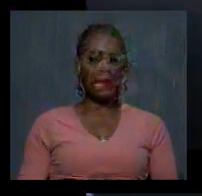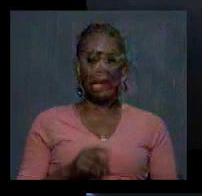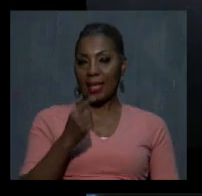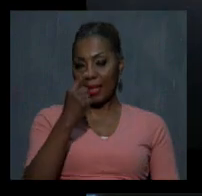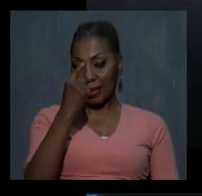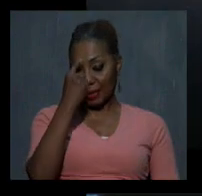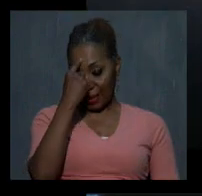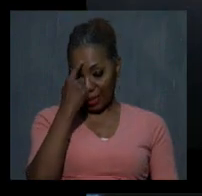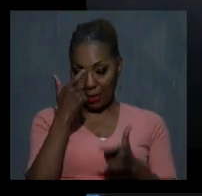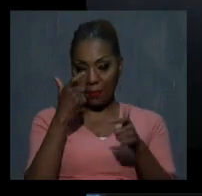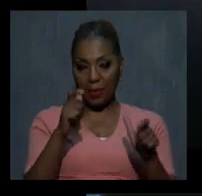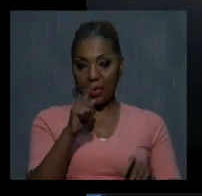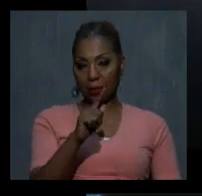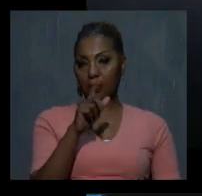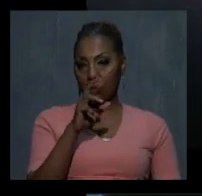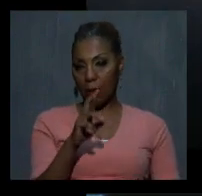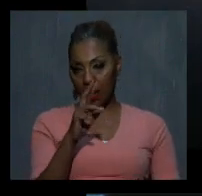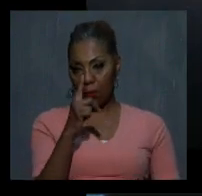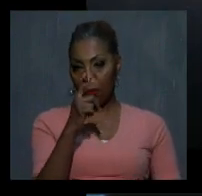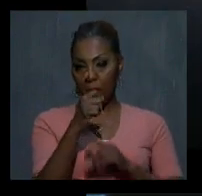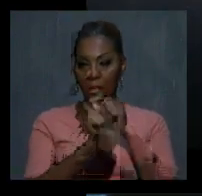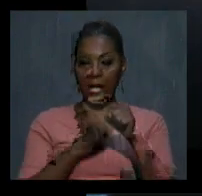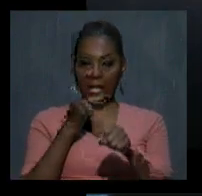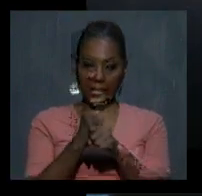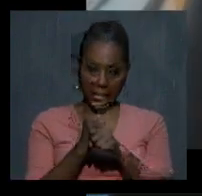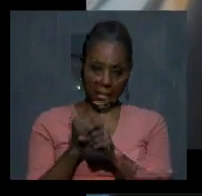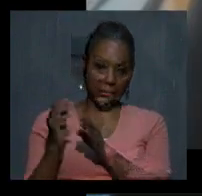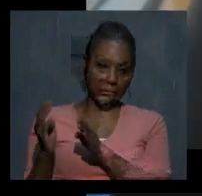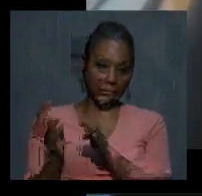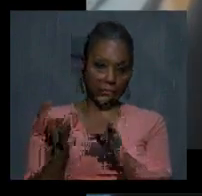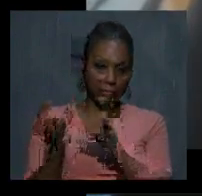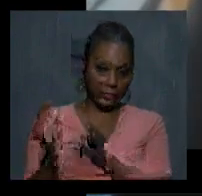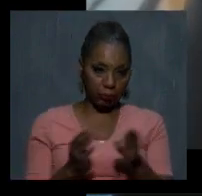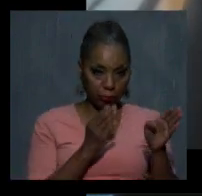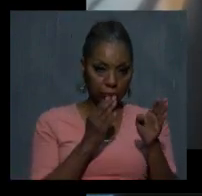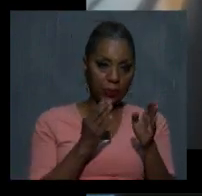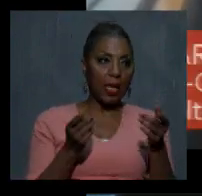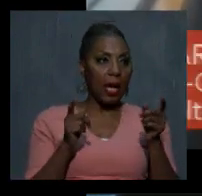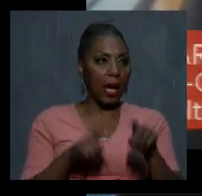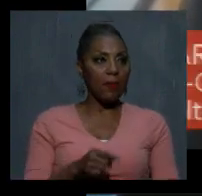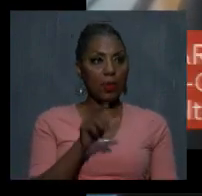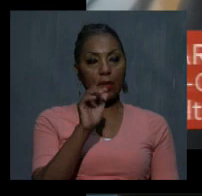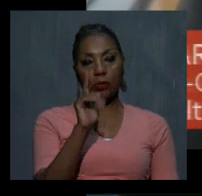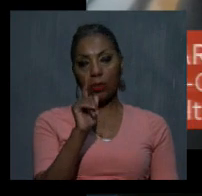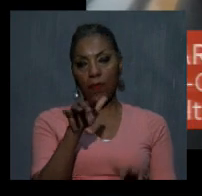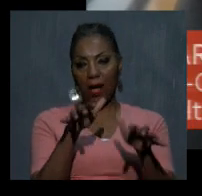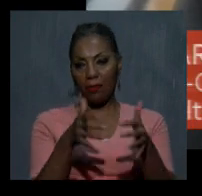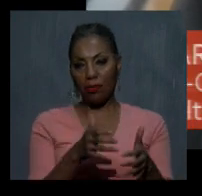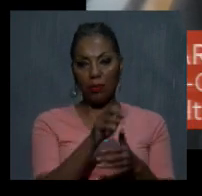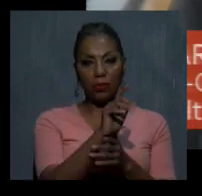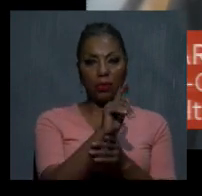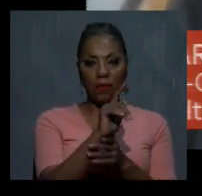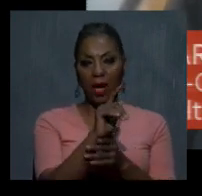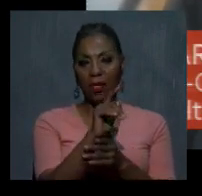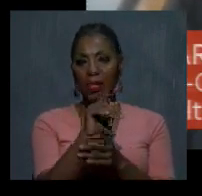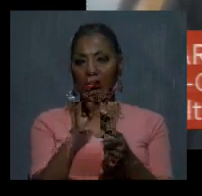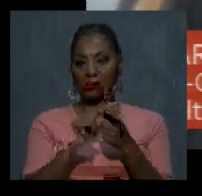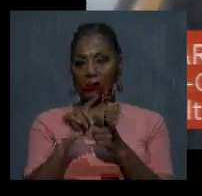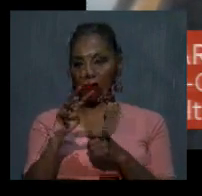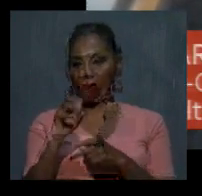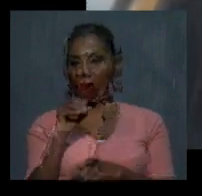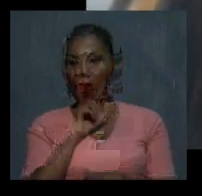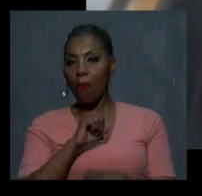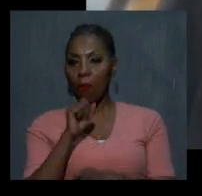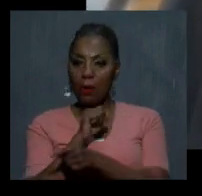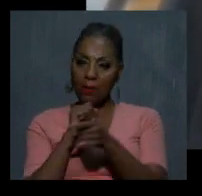Little Rock is a strategic implementation process. It was spearheaded by a group of 25 to 40-year-olds who really wanted to have